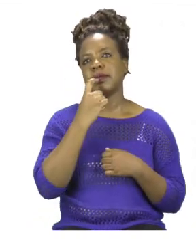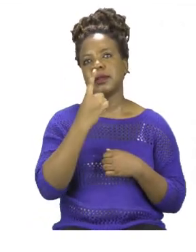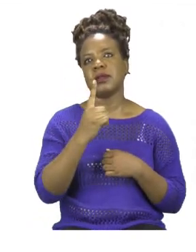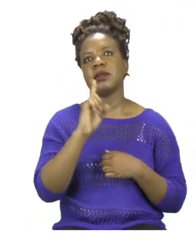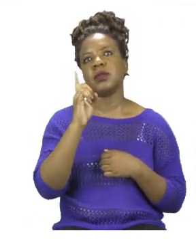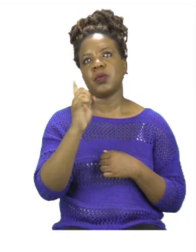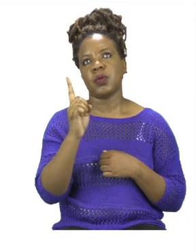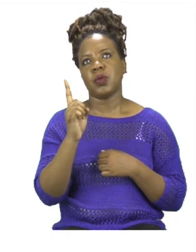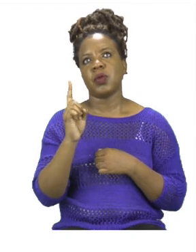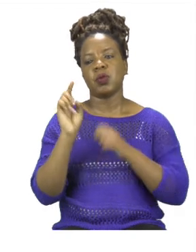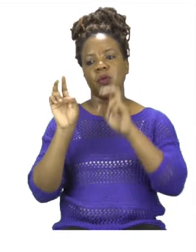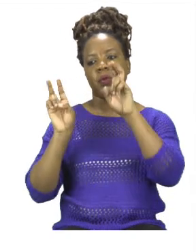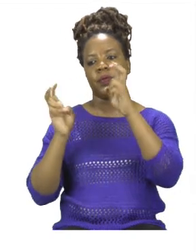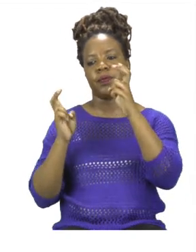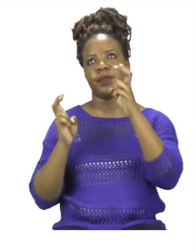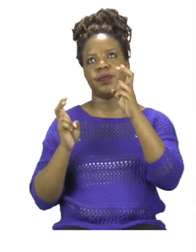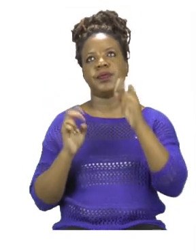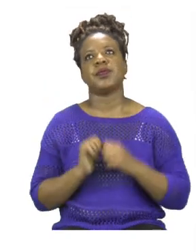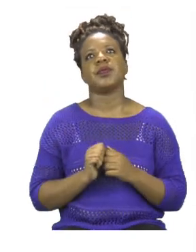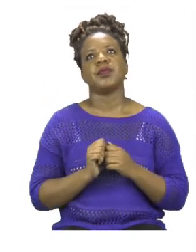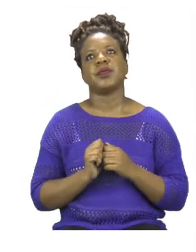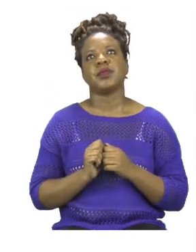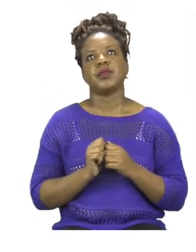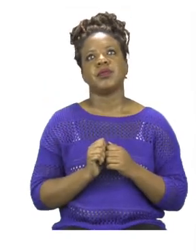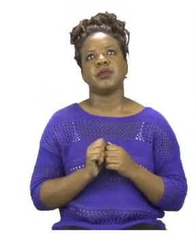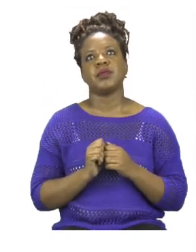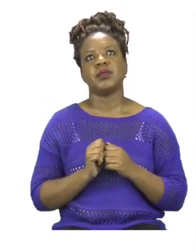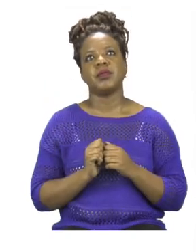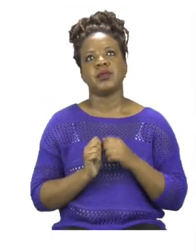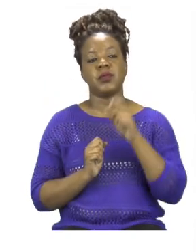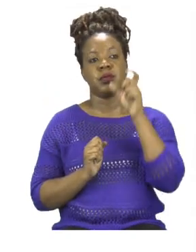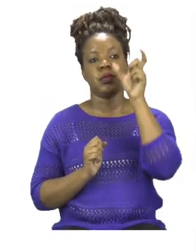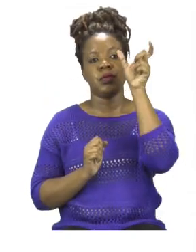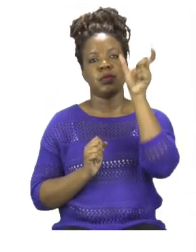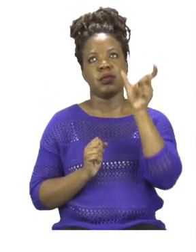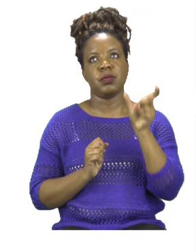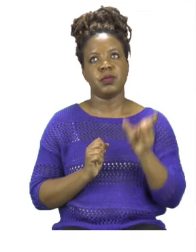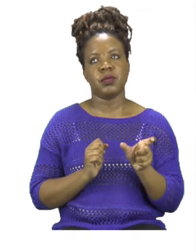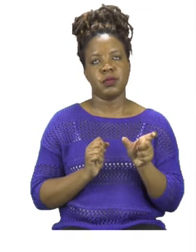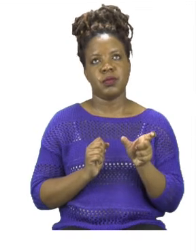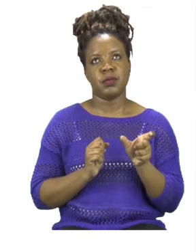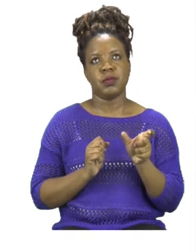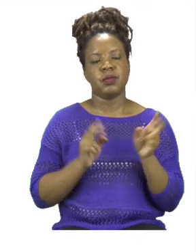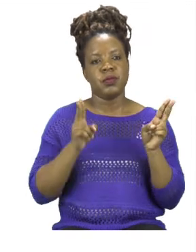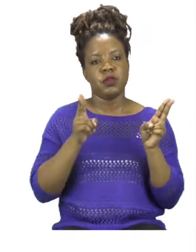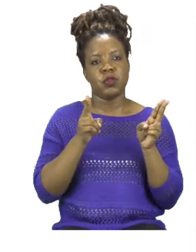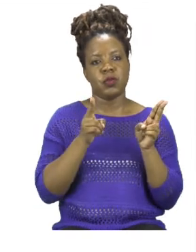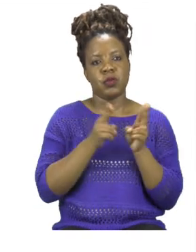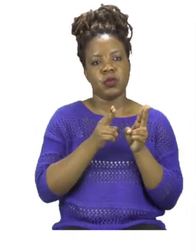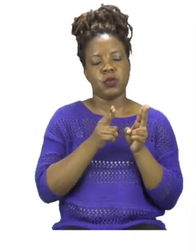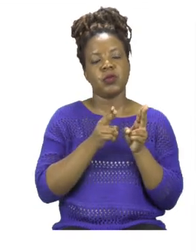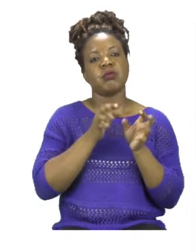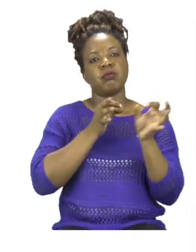person said. Now, as you can see, on one side, there is a story or a short explanation. And then